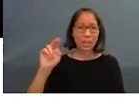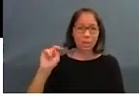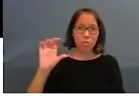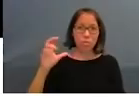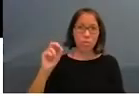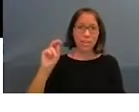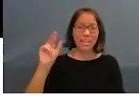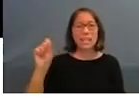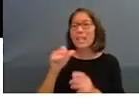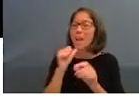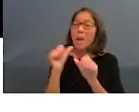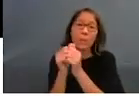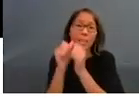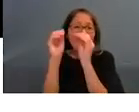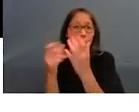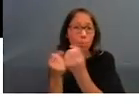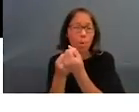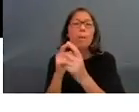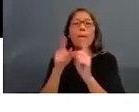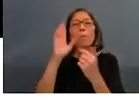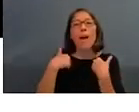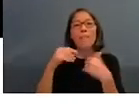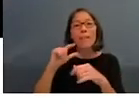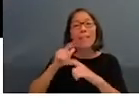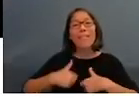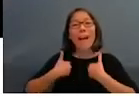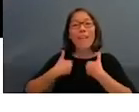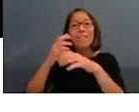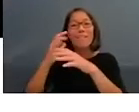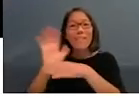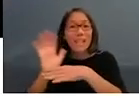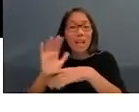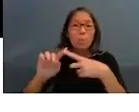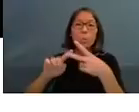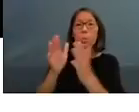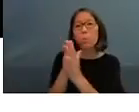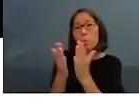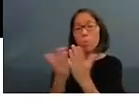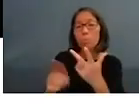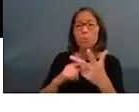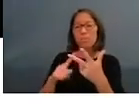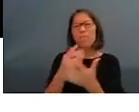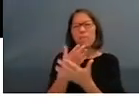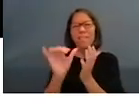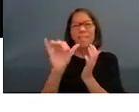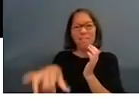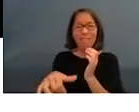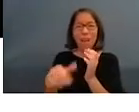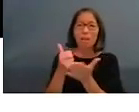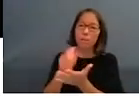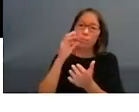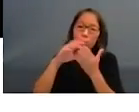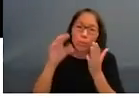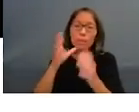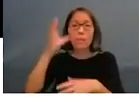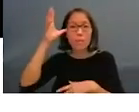teacher support, but there will be live videos, books, things of that sort to help students and parents guide through that lesson, particularly for